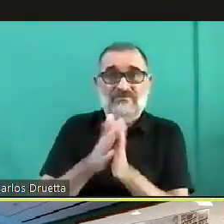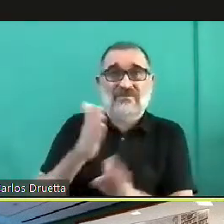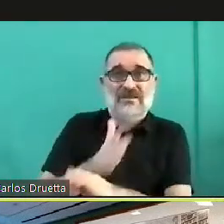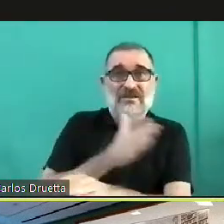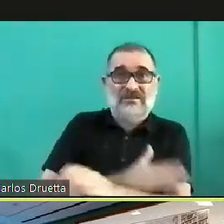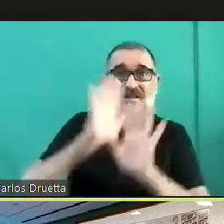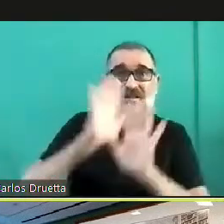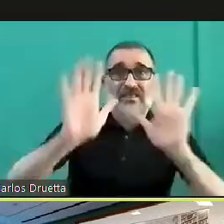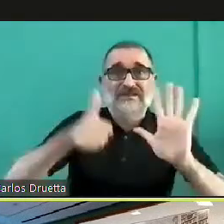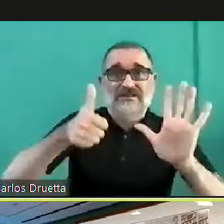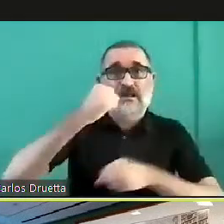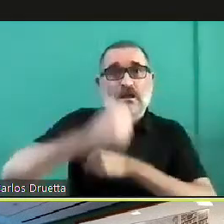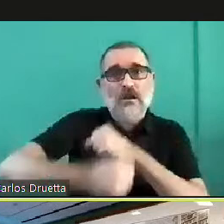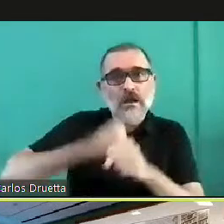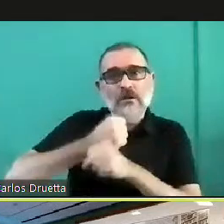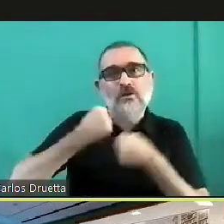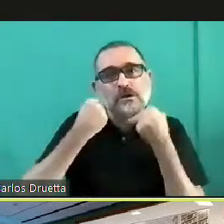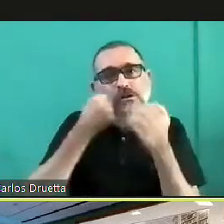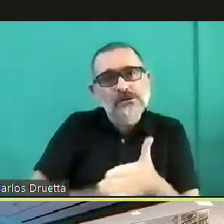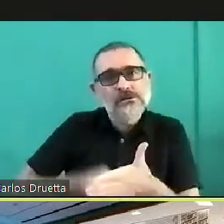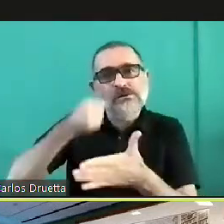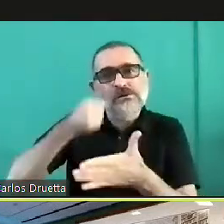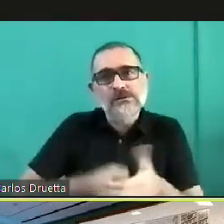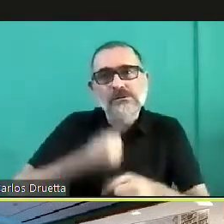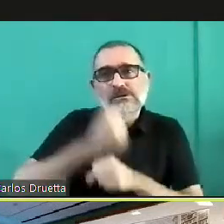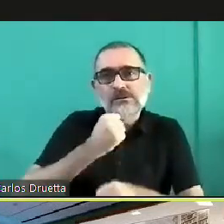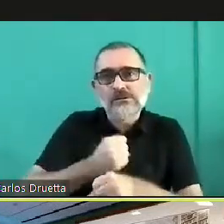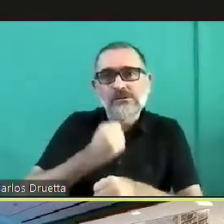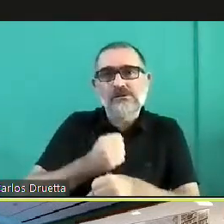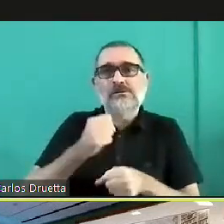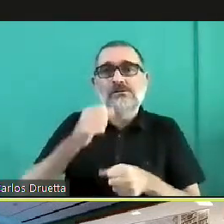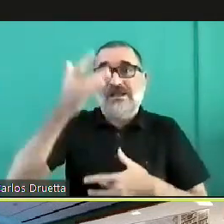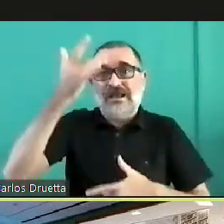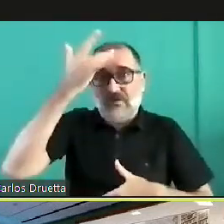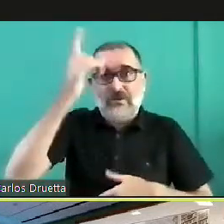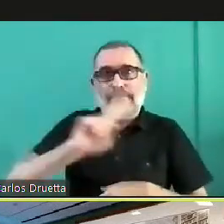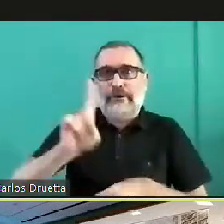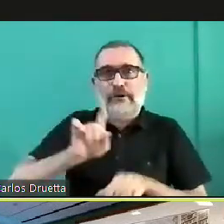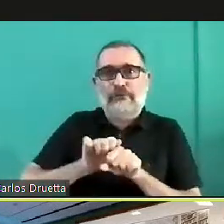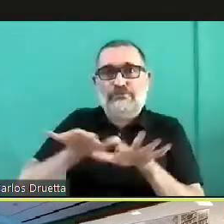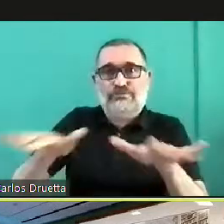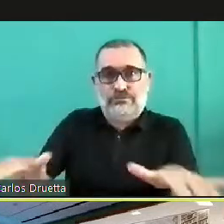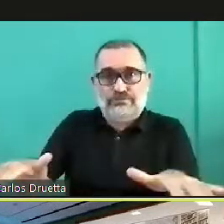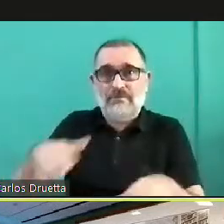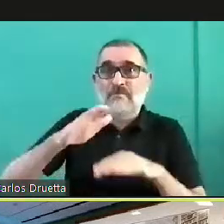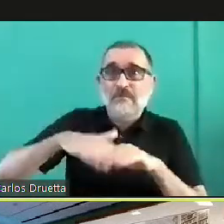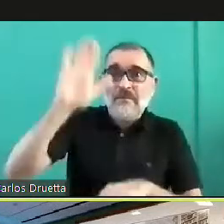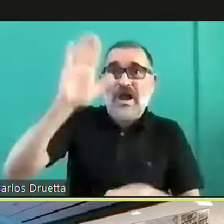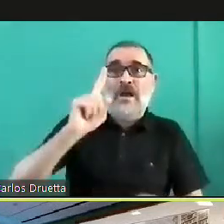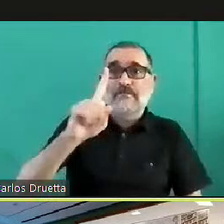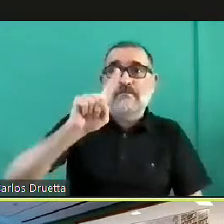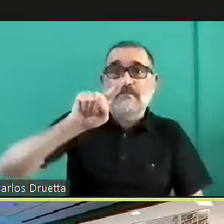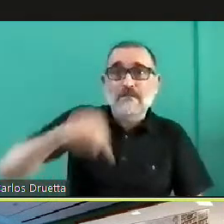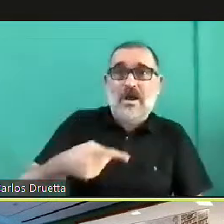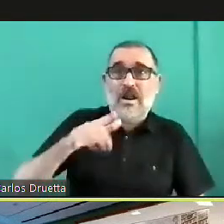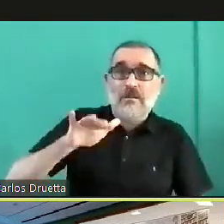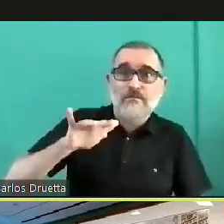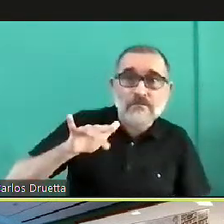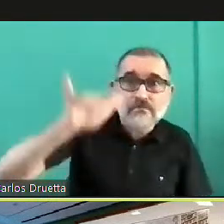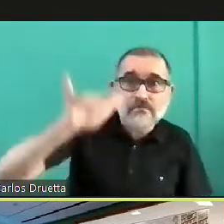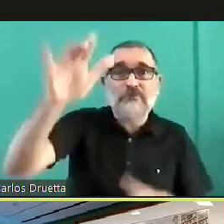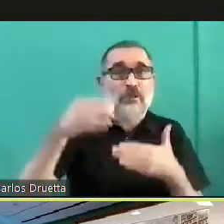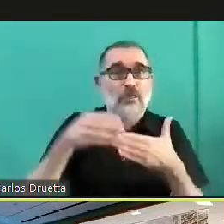support implementations of these strong prevention policies, because if policies are not implemented, we can't really move